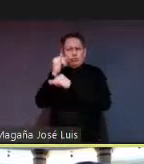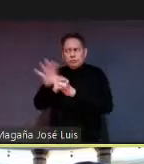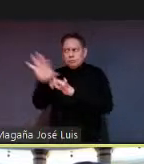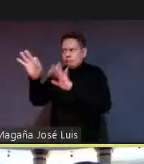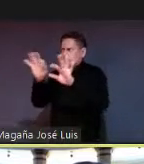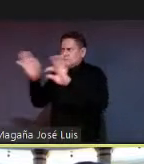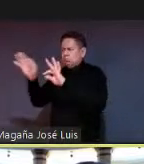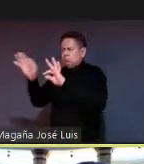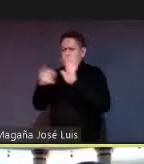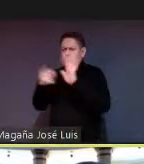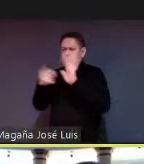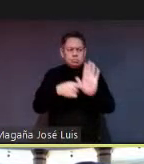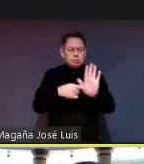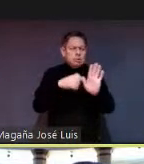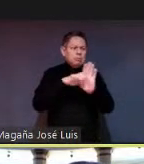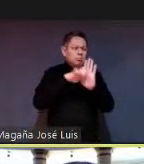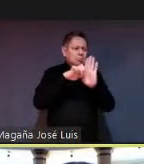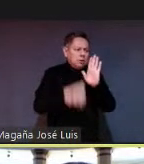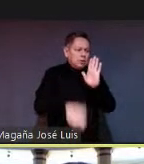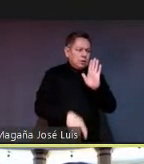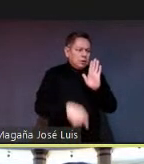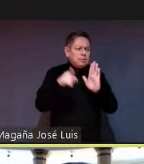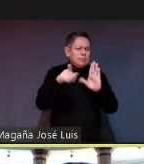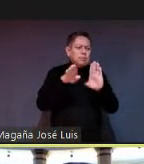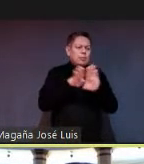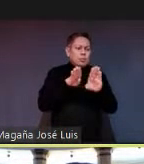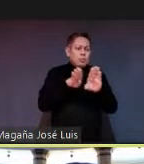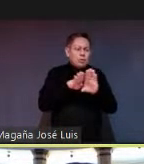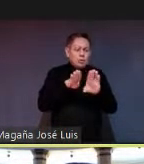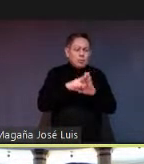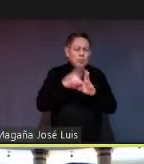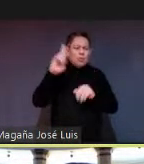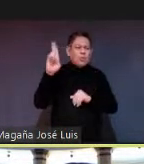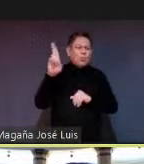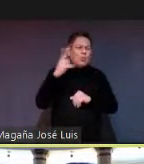universities. We obtained information about the flexibility,